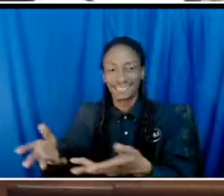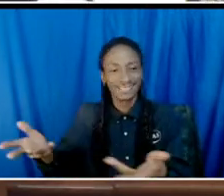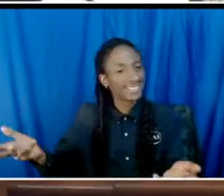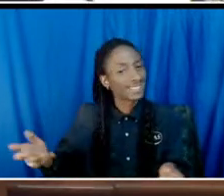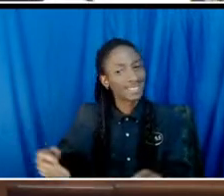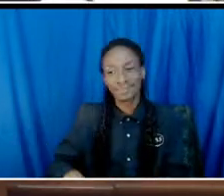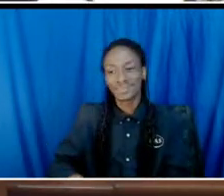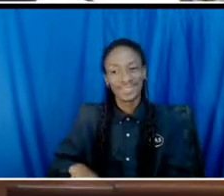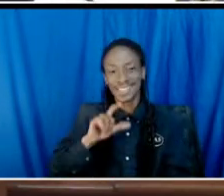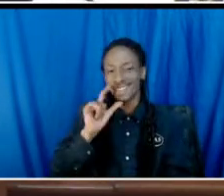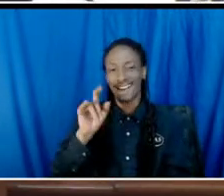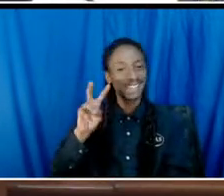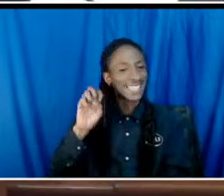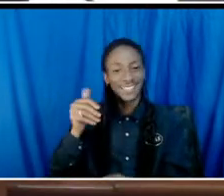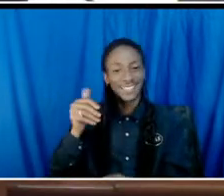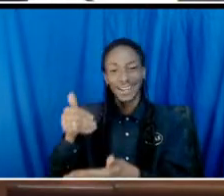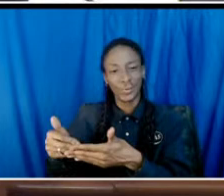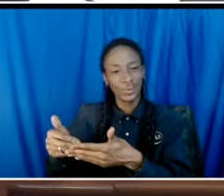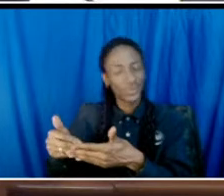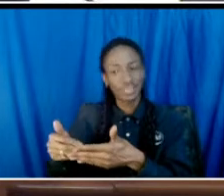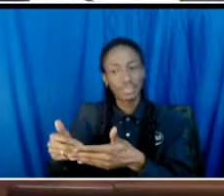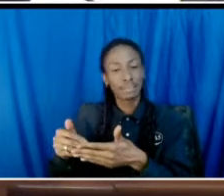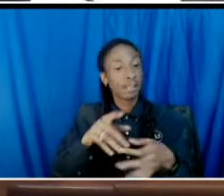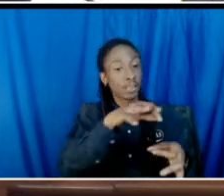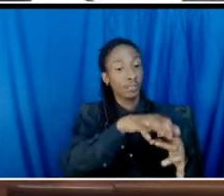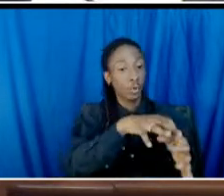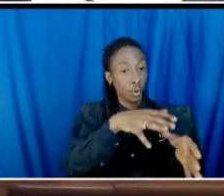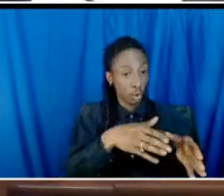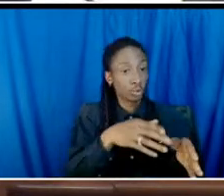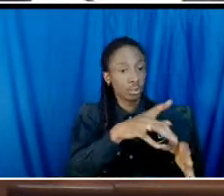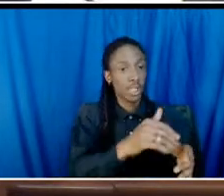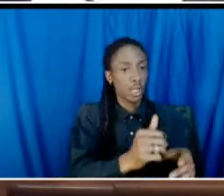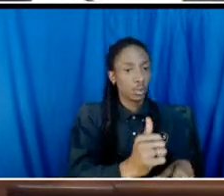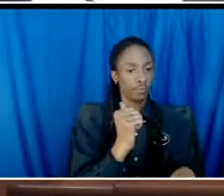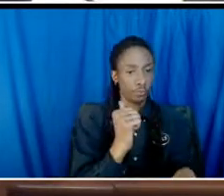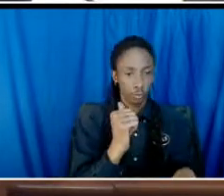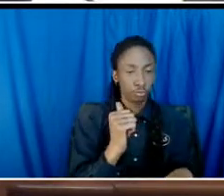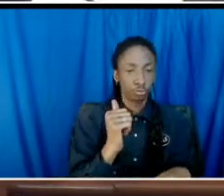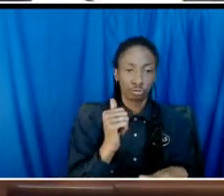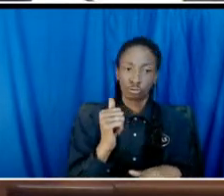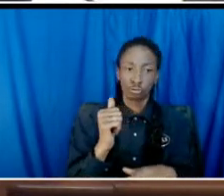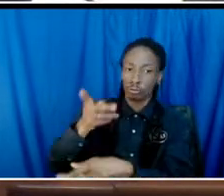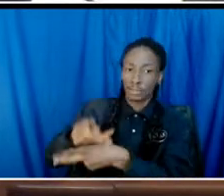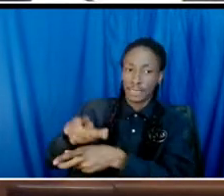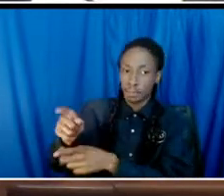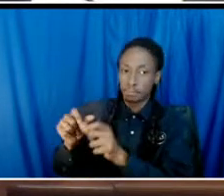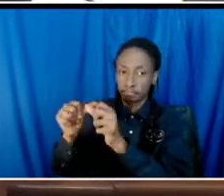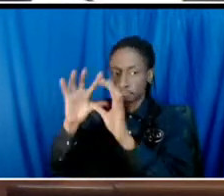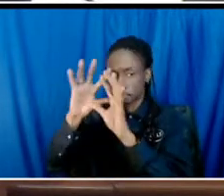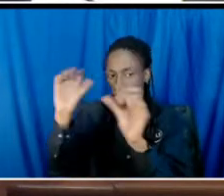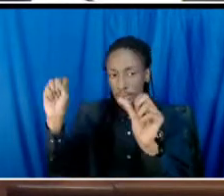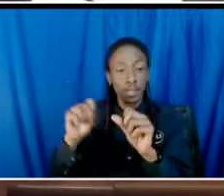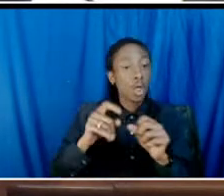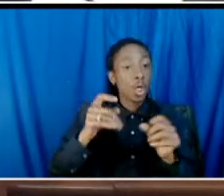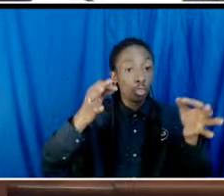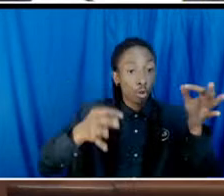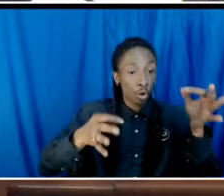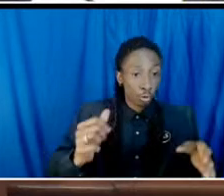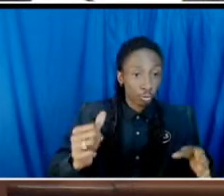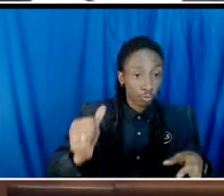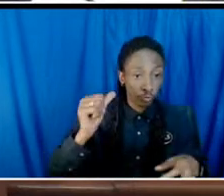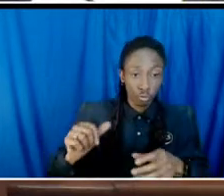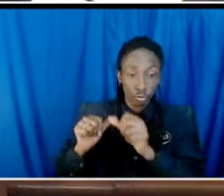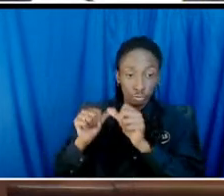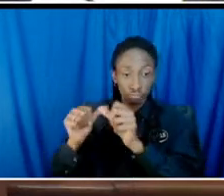even close. The voters refused to keep him in office. The courts refused to keep him in